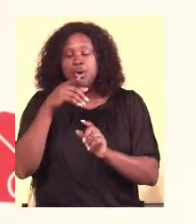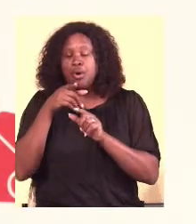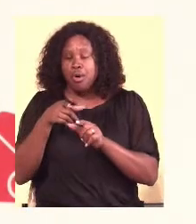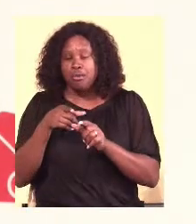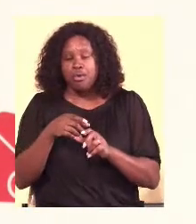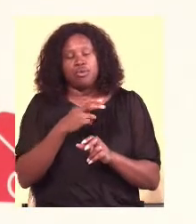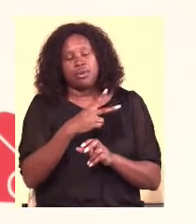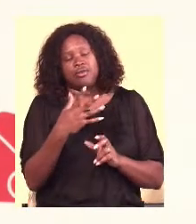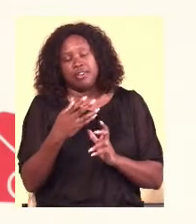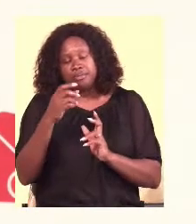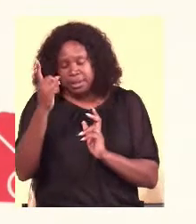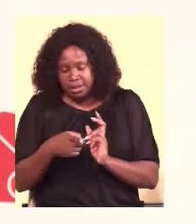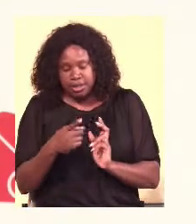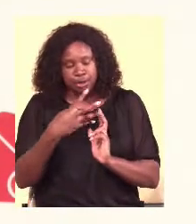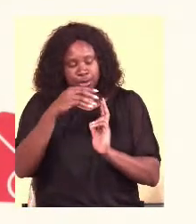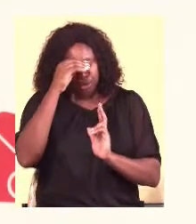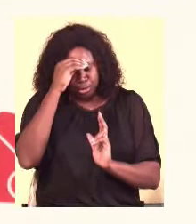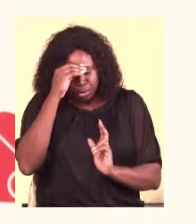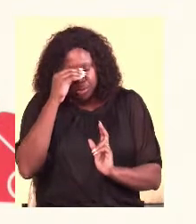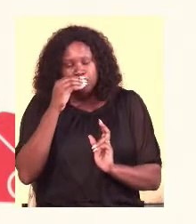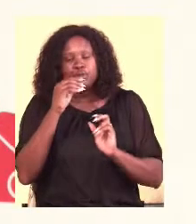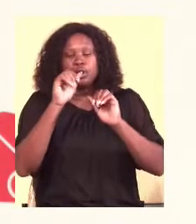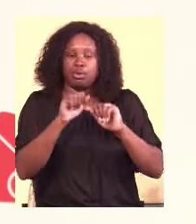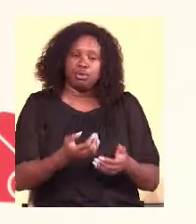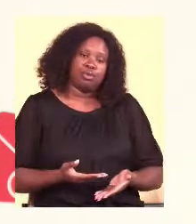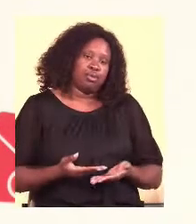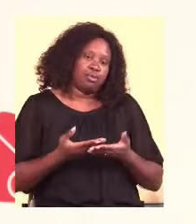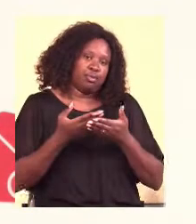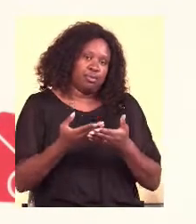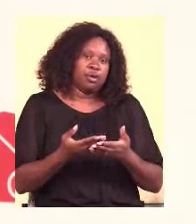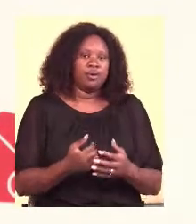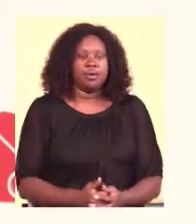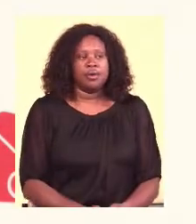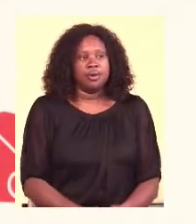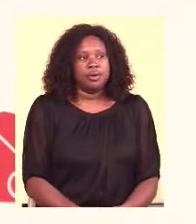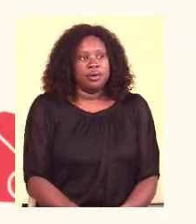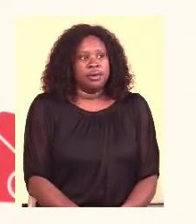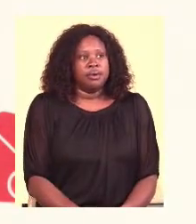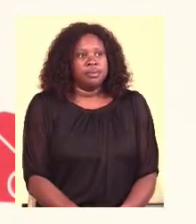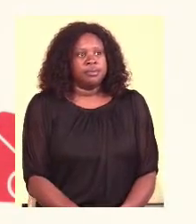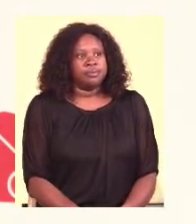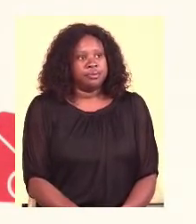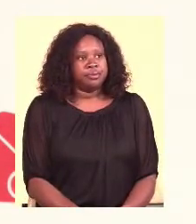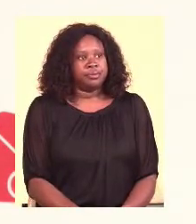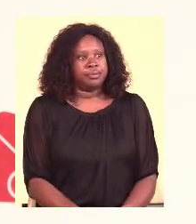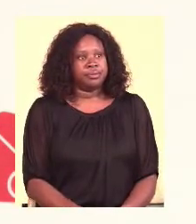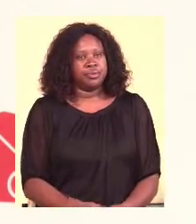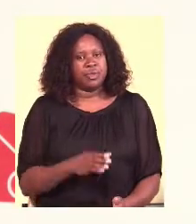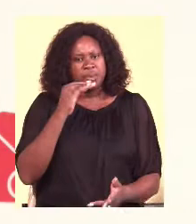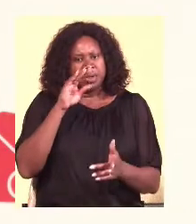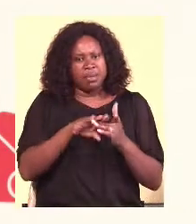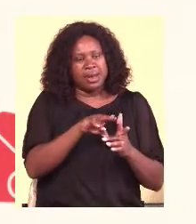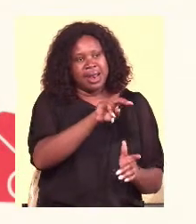negatively affected students could be assisted. You spoke about NSFAF.